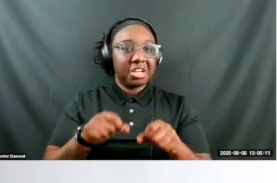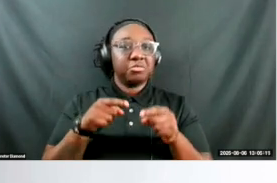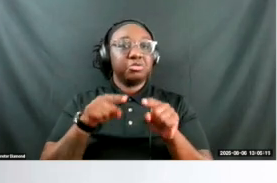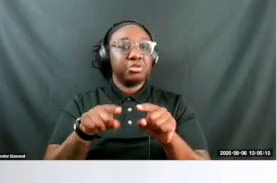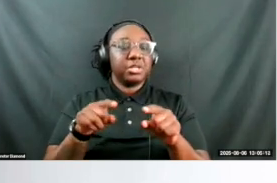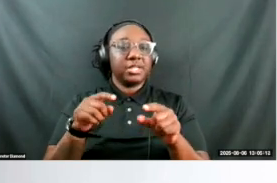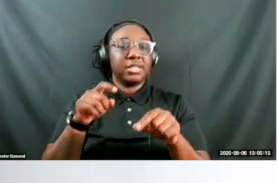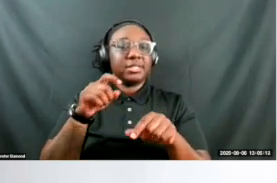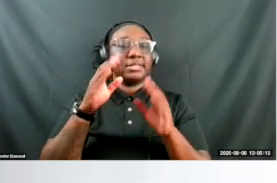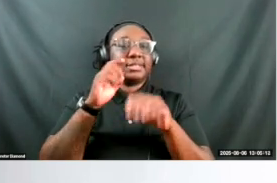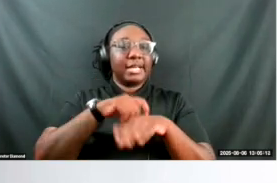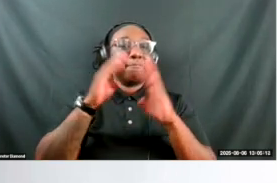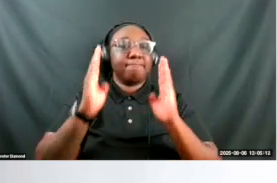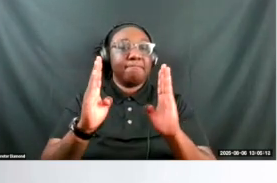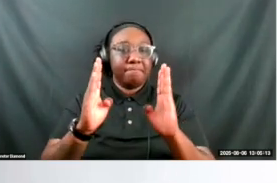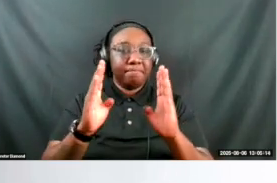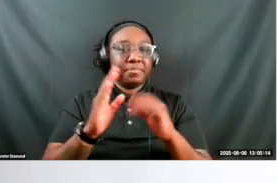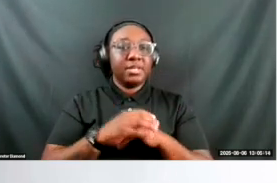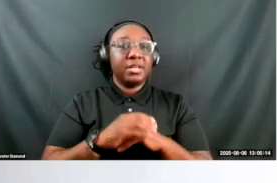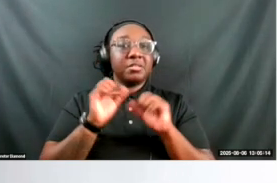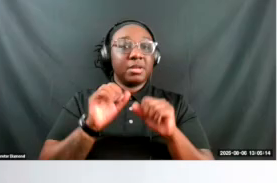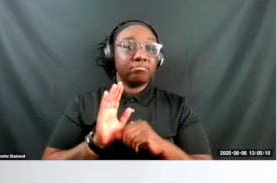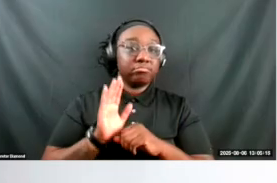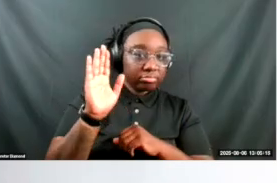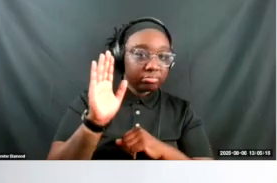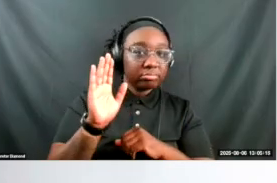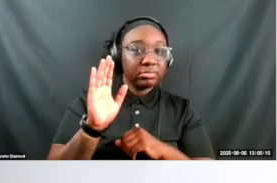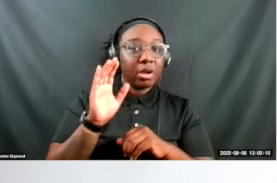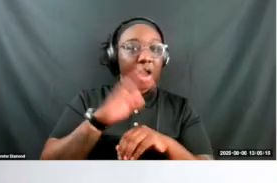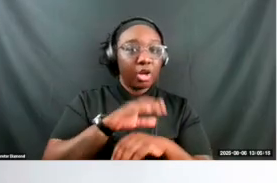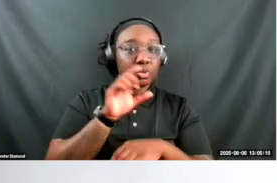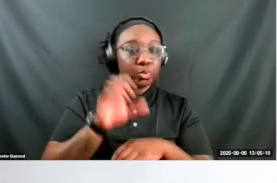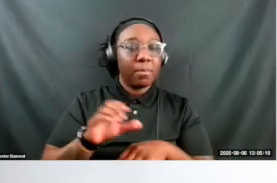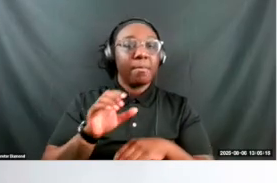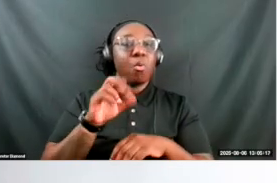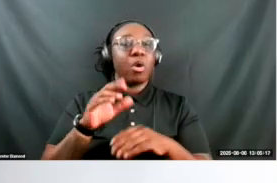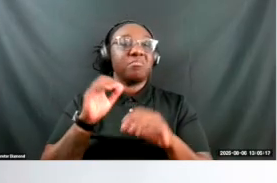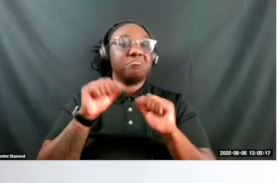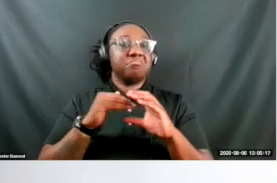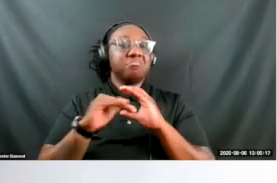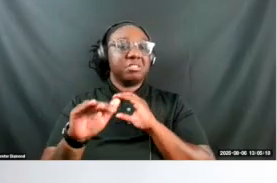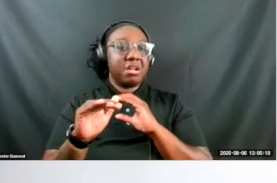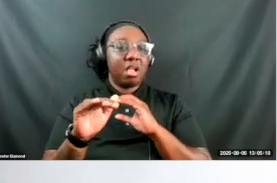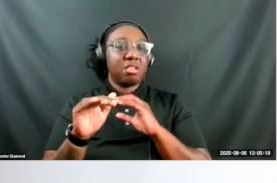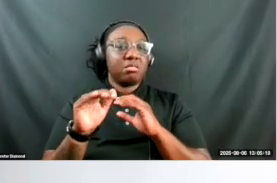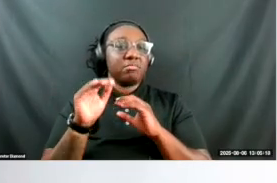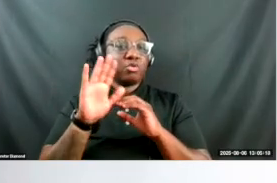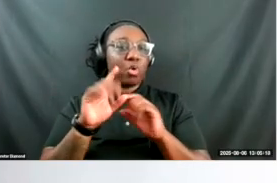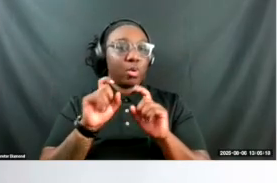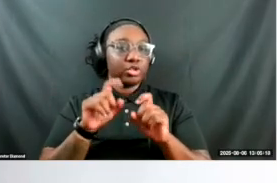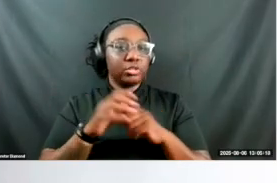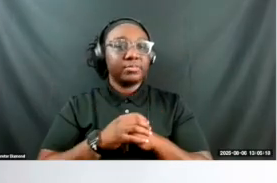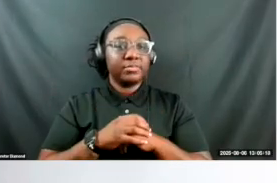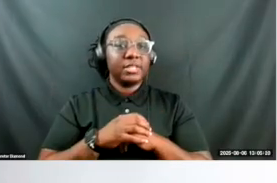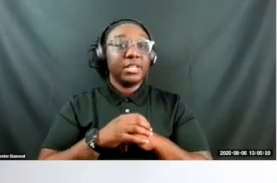We'll keep an eye on that inbox throughout the presentation. Staff will drop the email address in that chat as well. If there are any disruptions, we